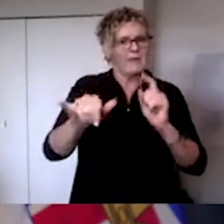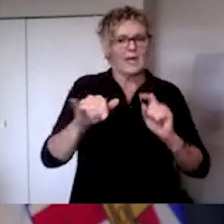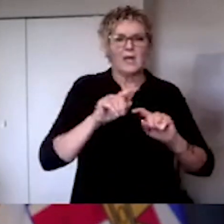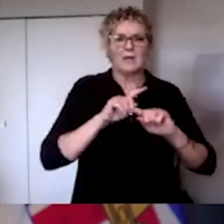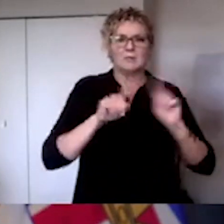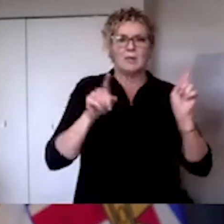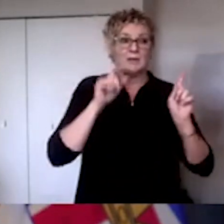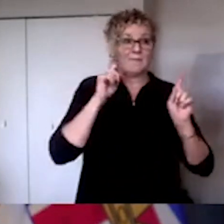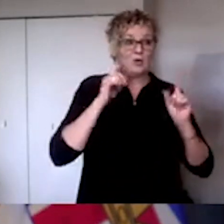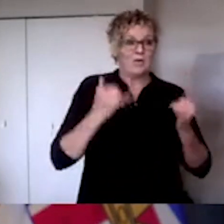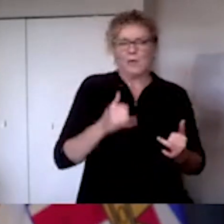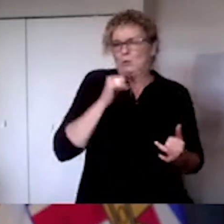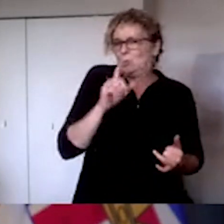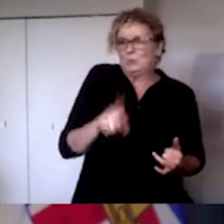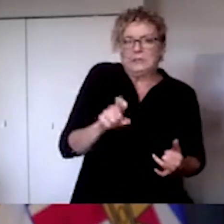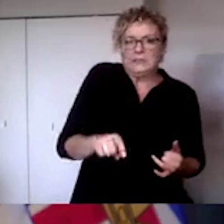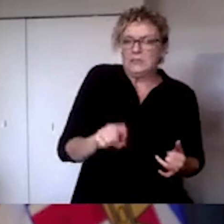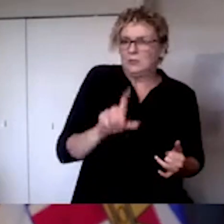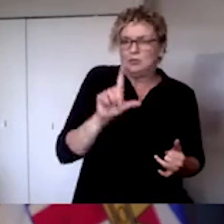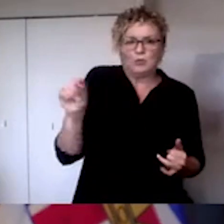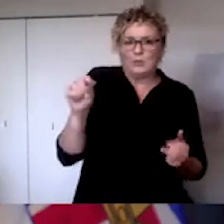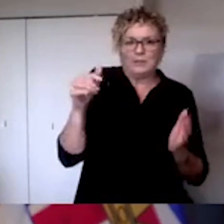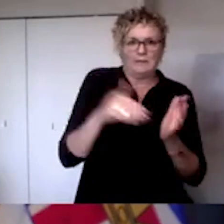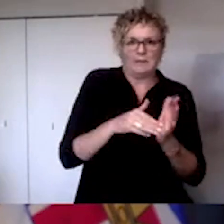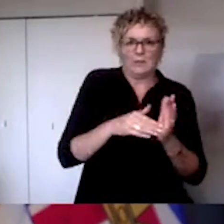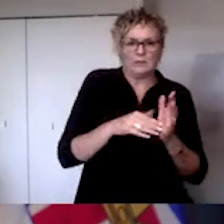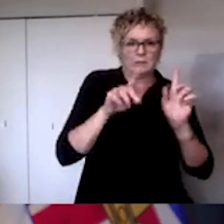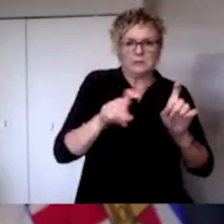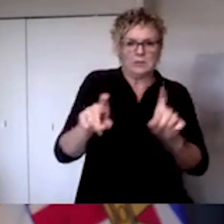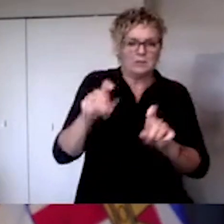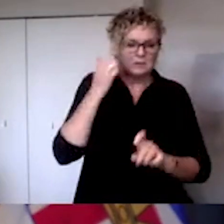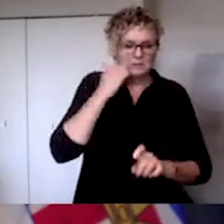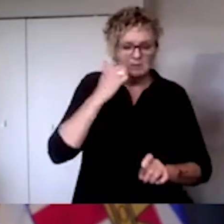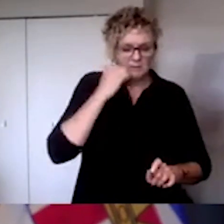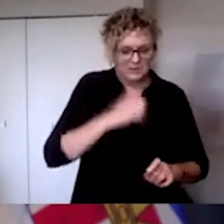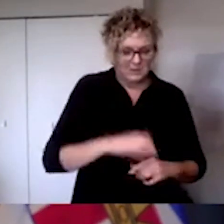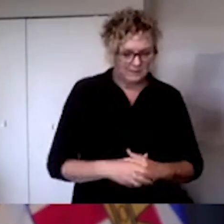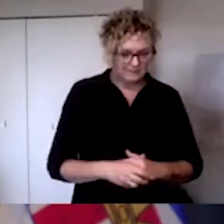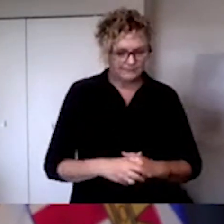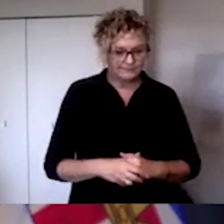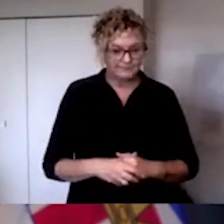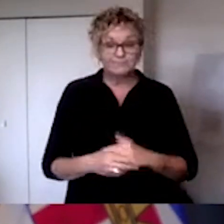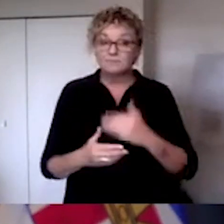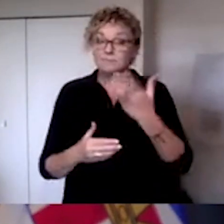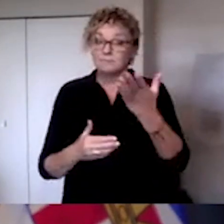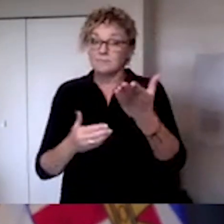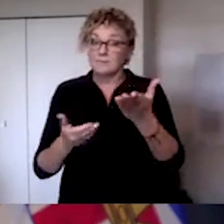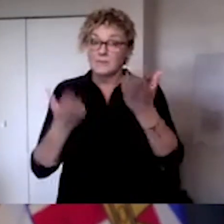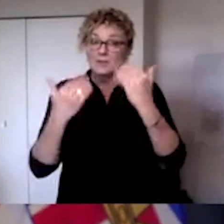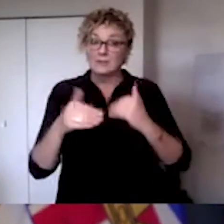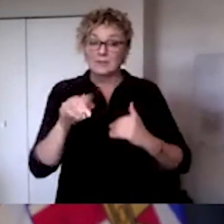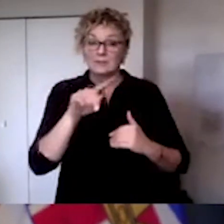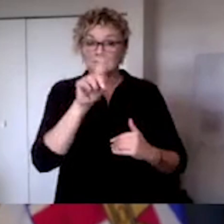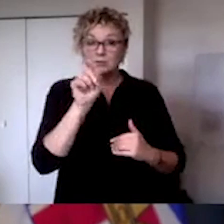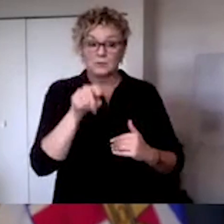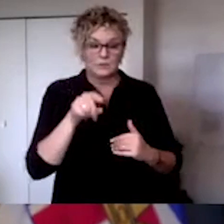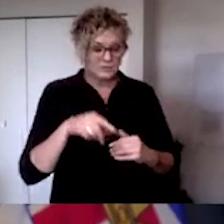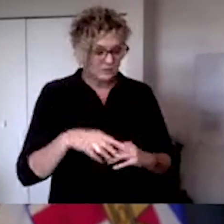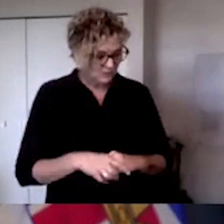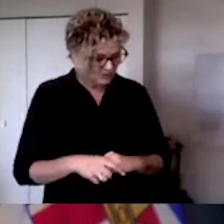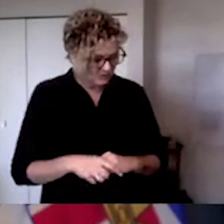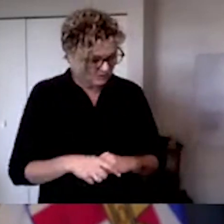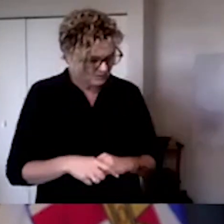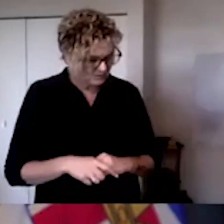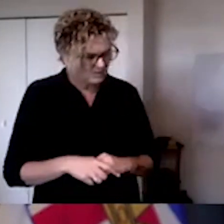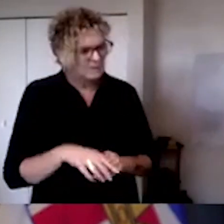test to up to about 20,000 tests per day, and is a challenge that has many different facets to it.